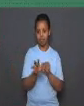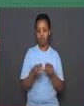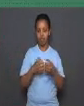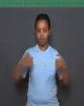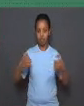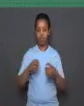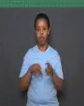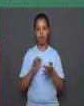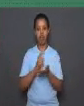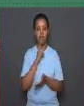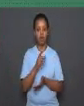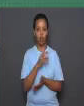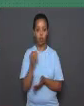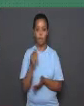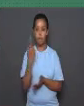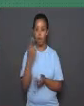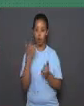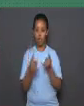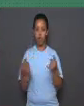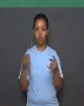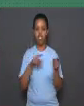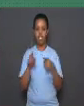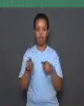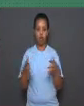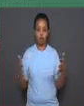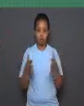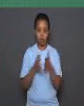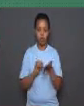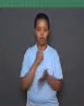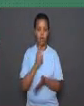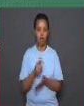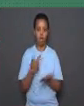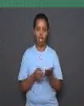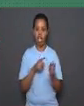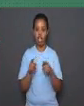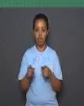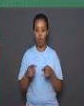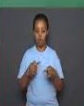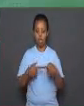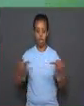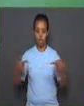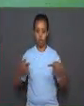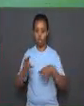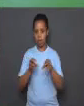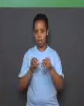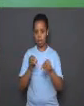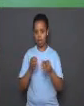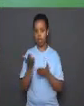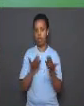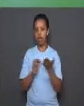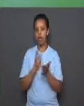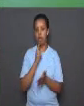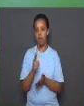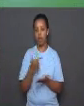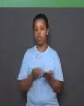the other end. This causes the strand to move. They